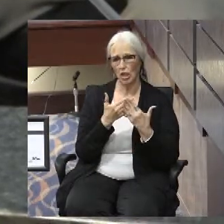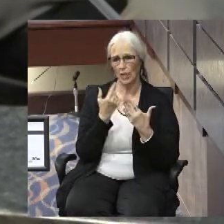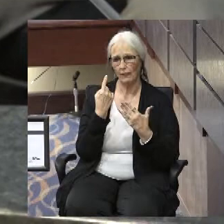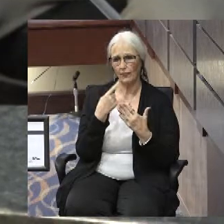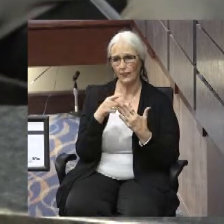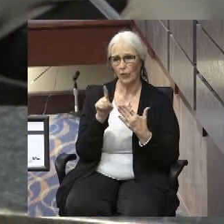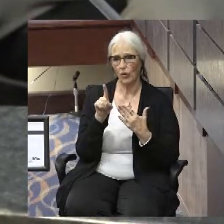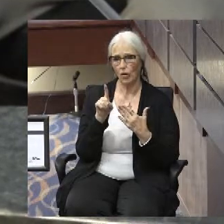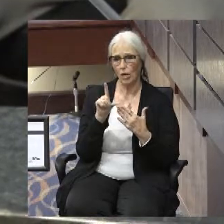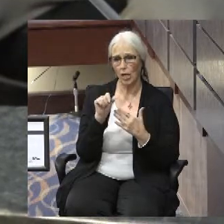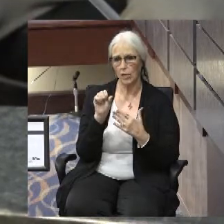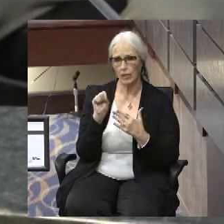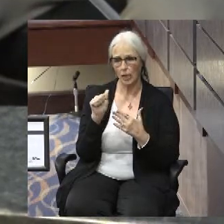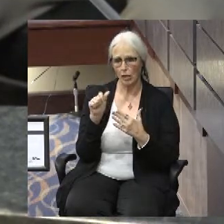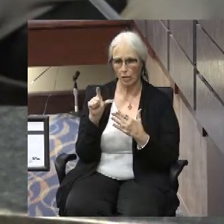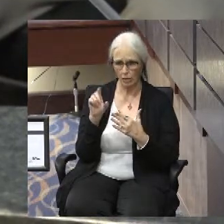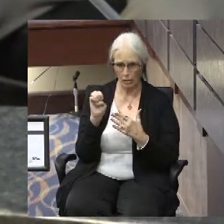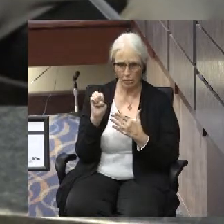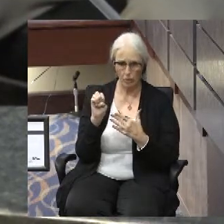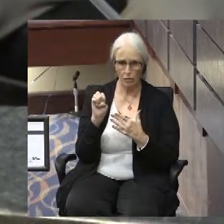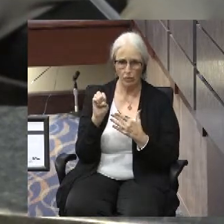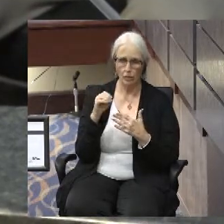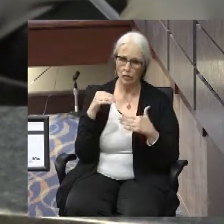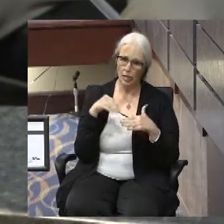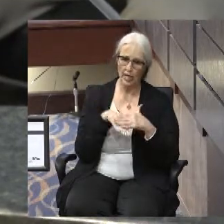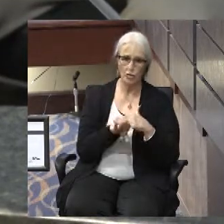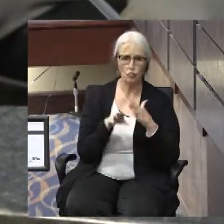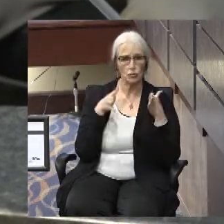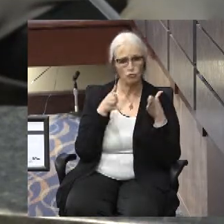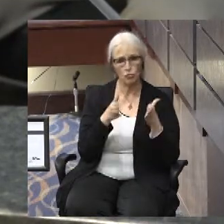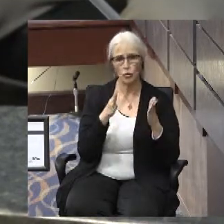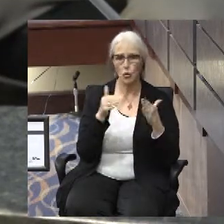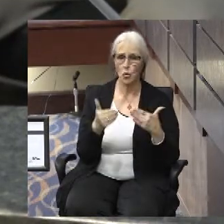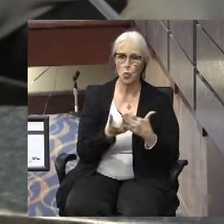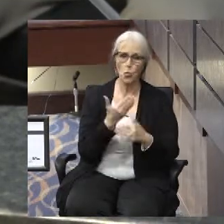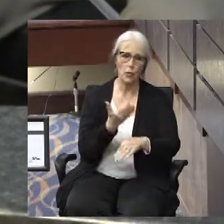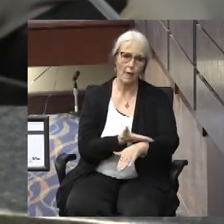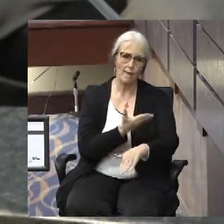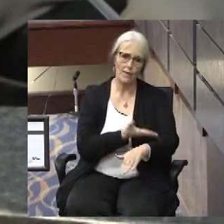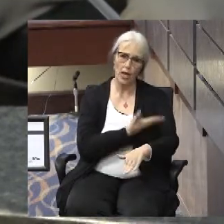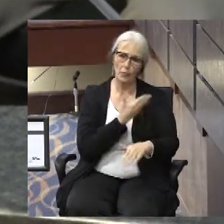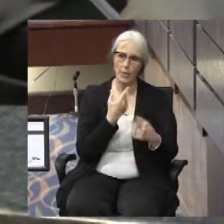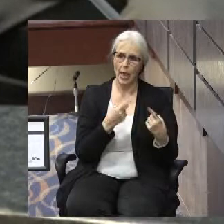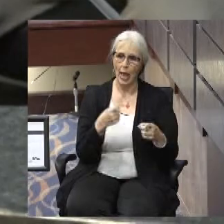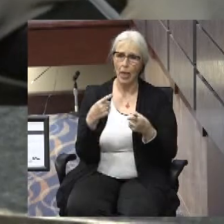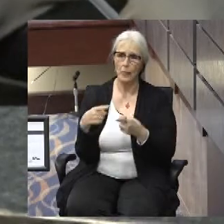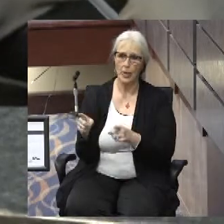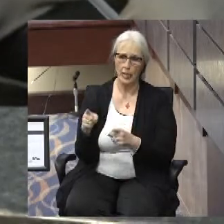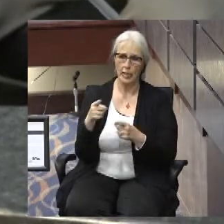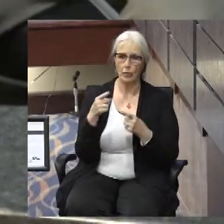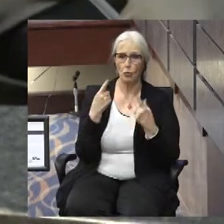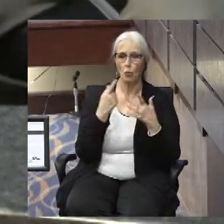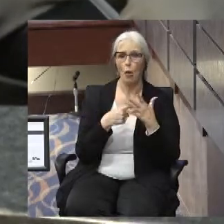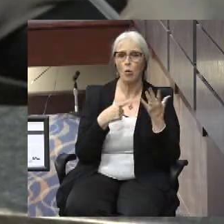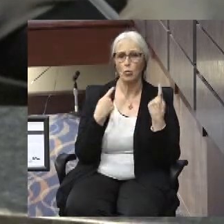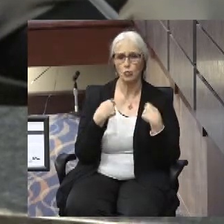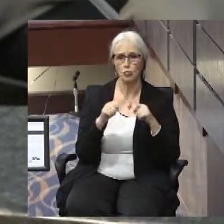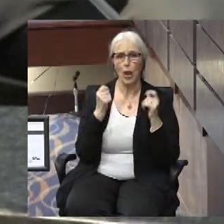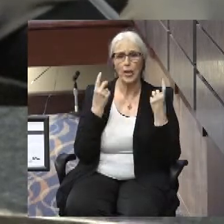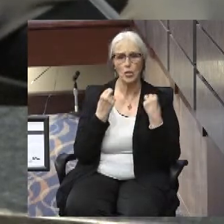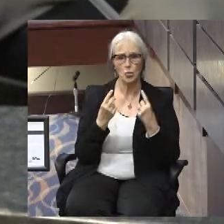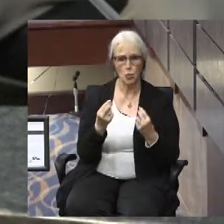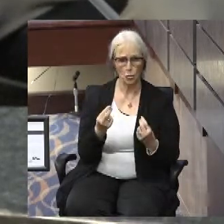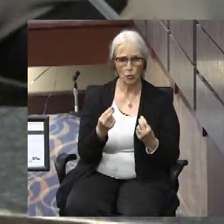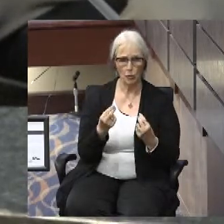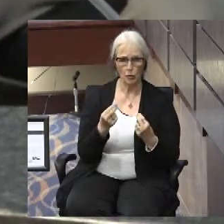LaSalle Avenue corridor, not with all the, new that and all that they're trying to do there. So,